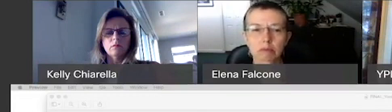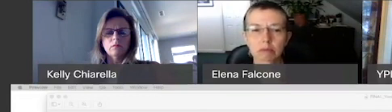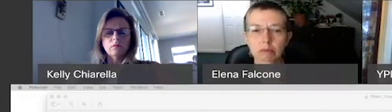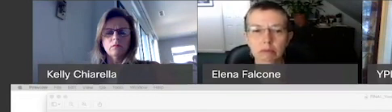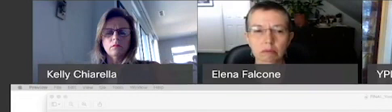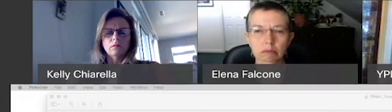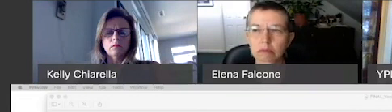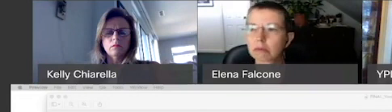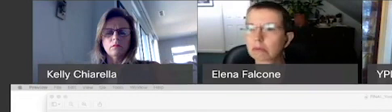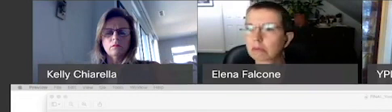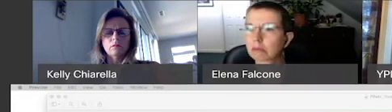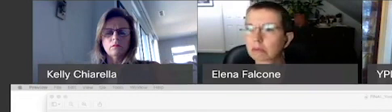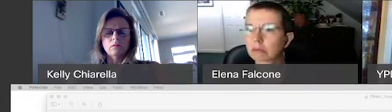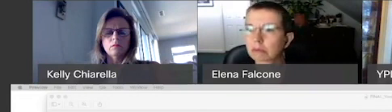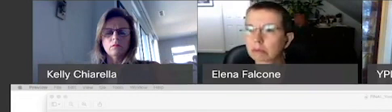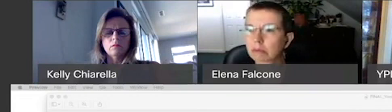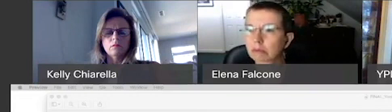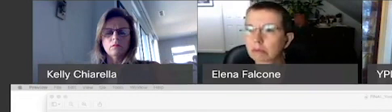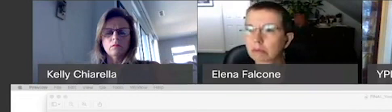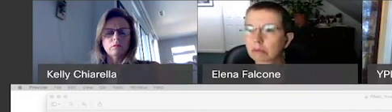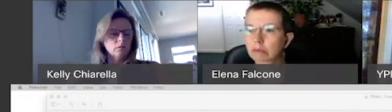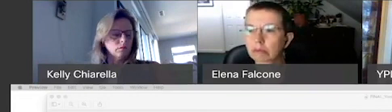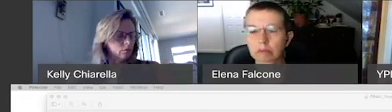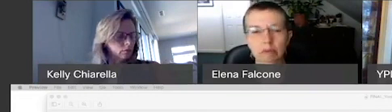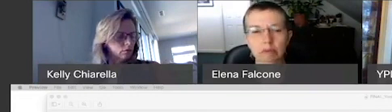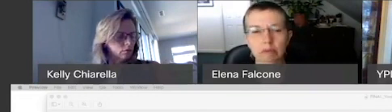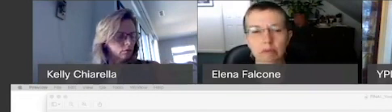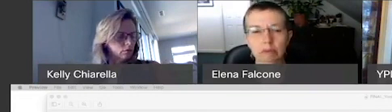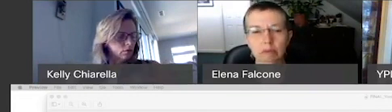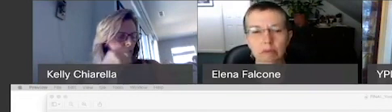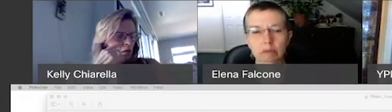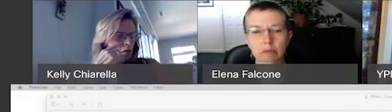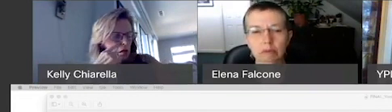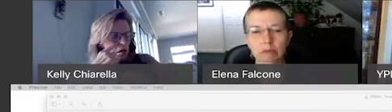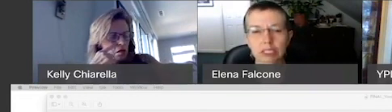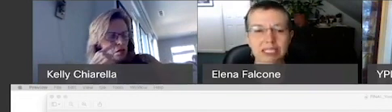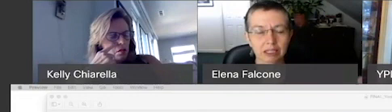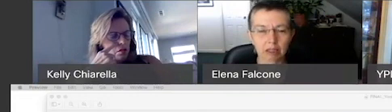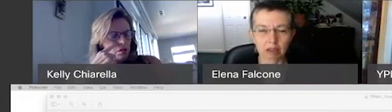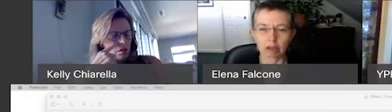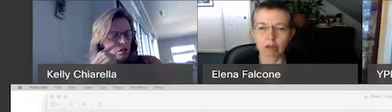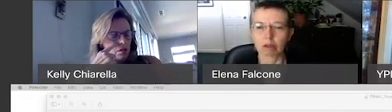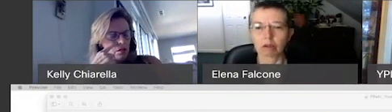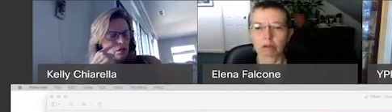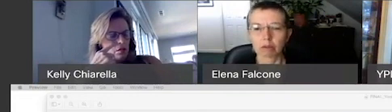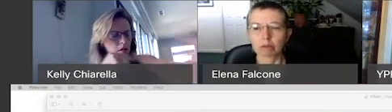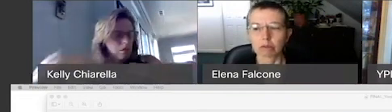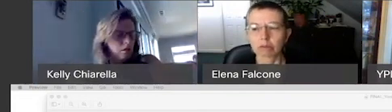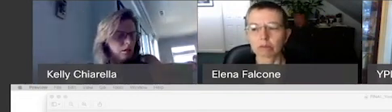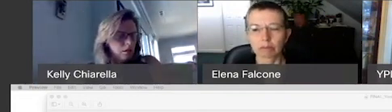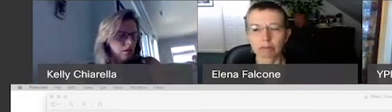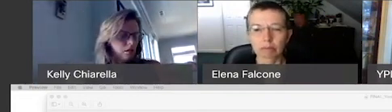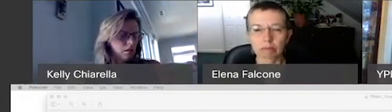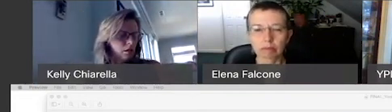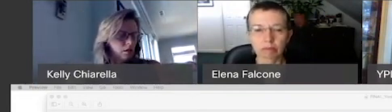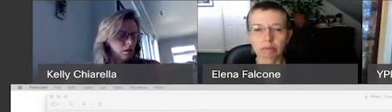number. And what they're hoping you're going to think is that it's a local business or someone you know, you don't quite recognize the number, and you're going to answer the telephone on that basis.